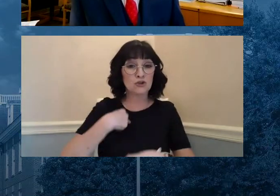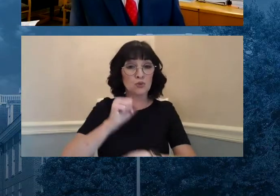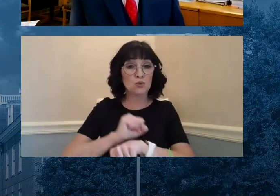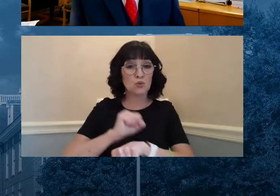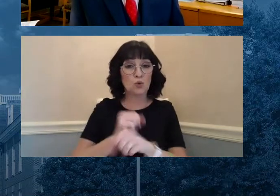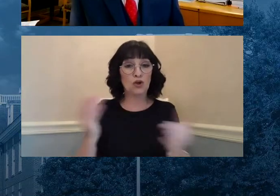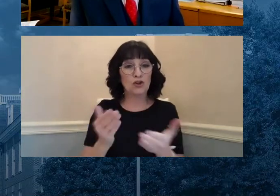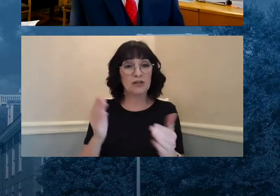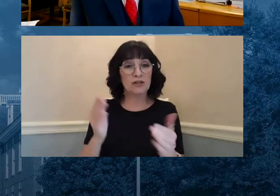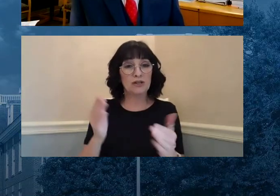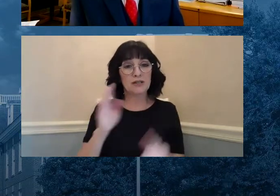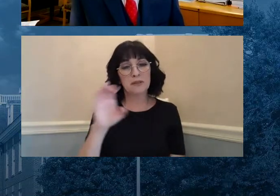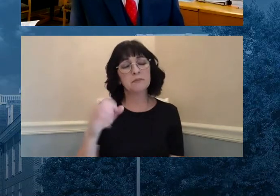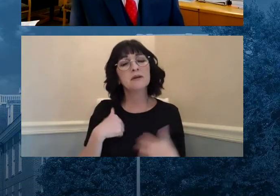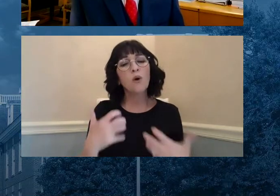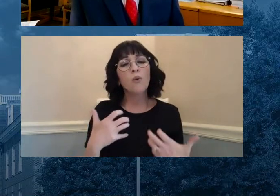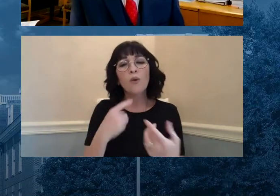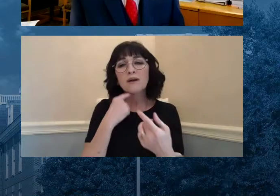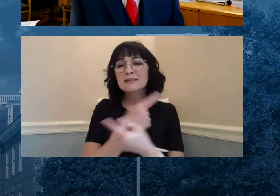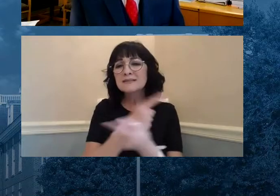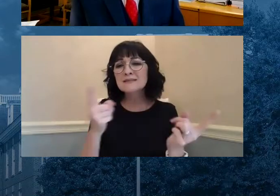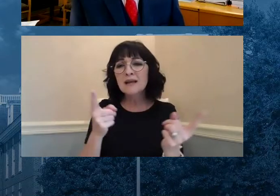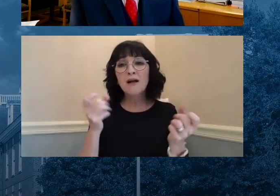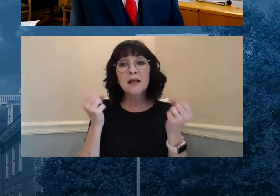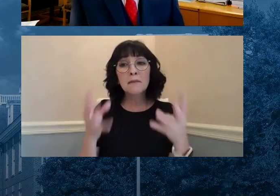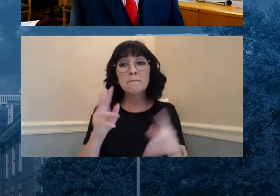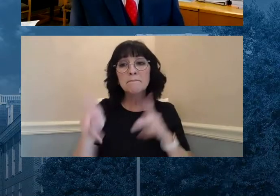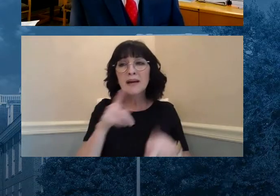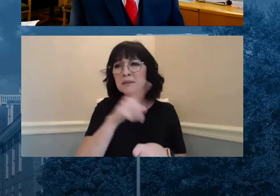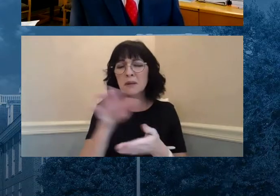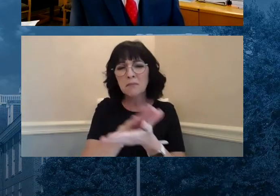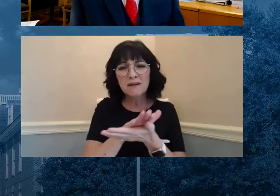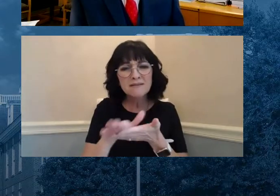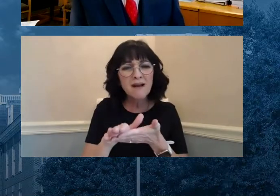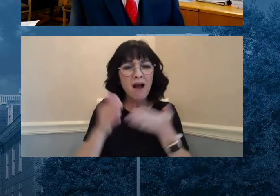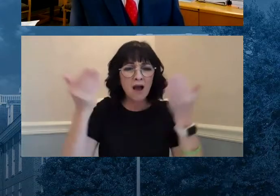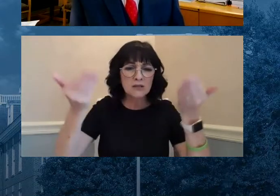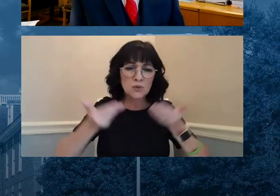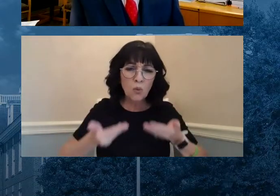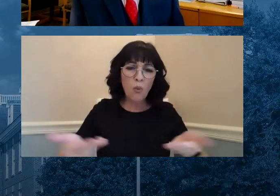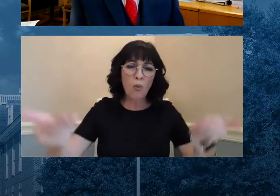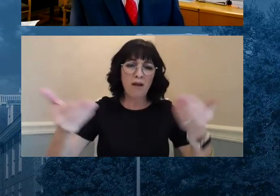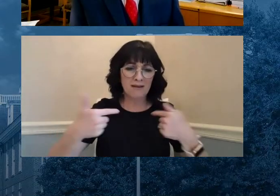welcoming me into Delaware. Certainly,